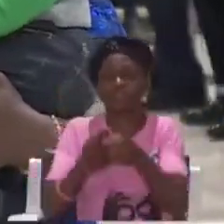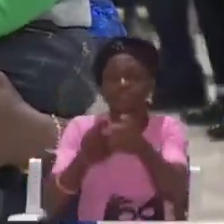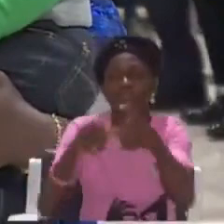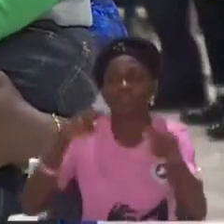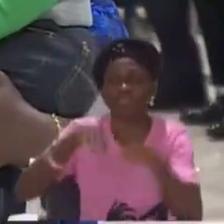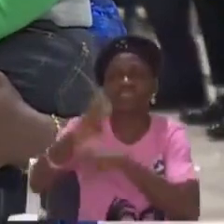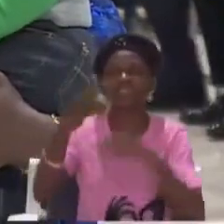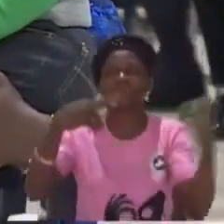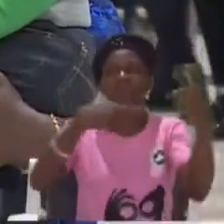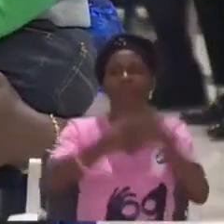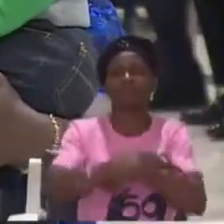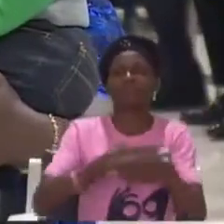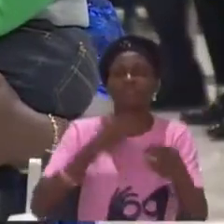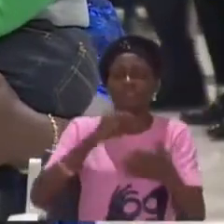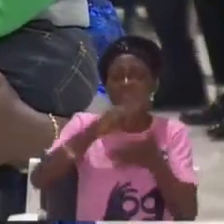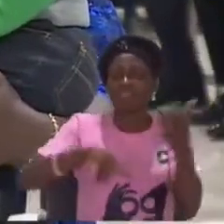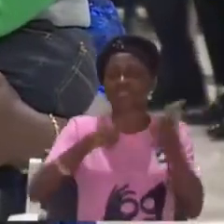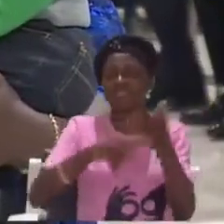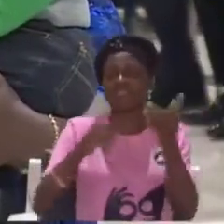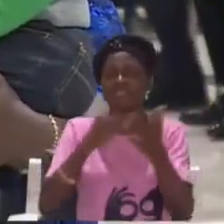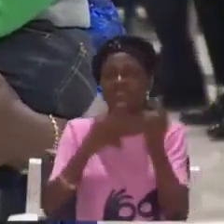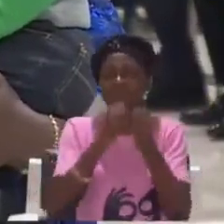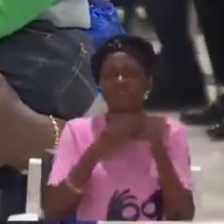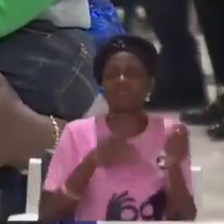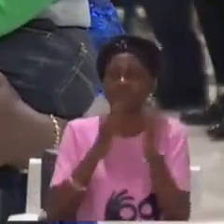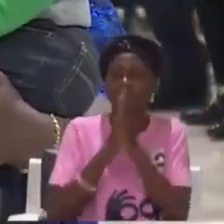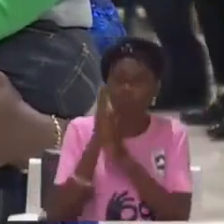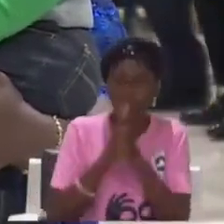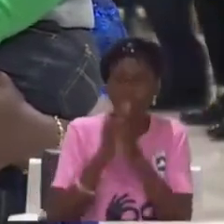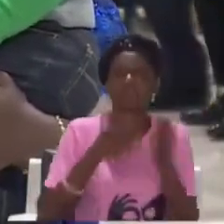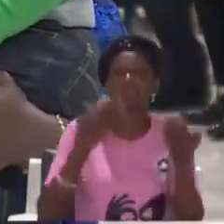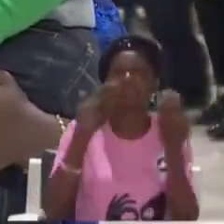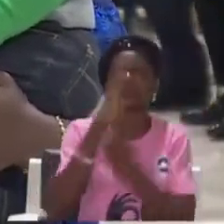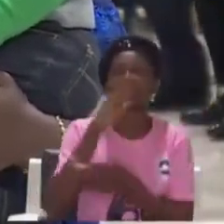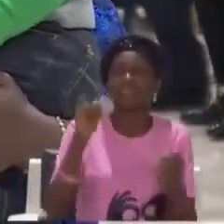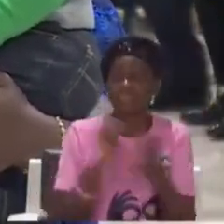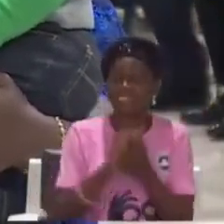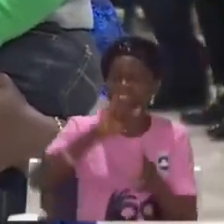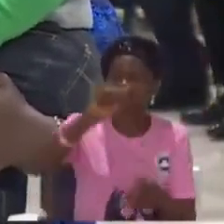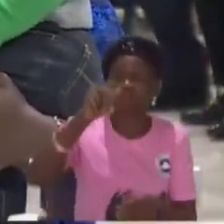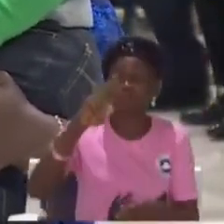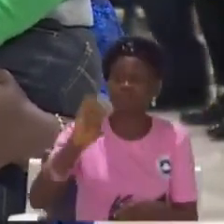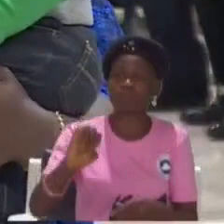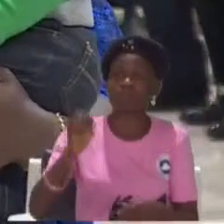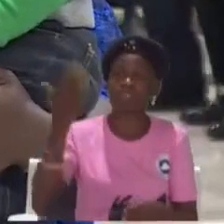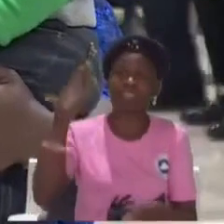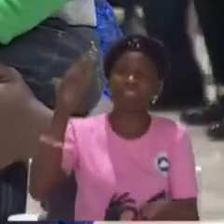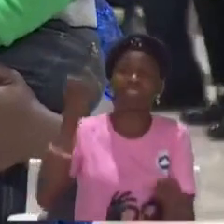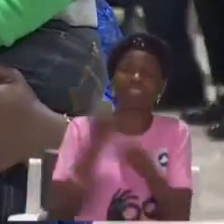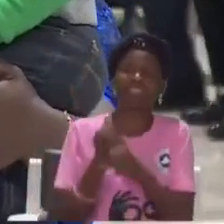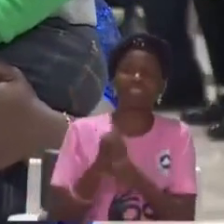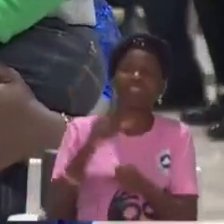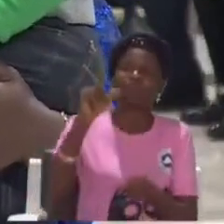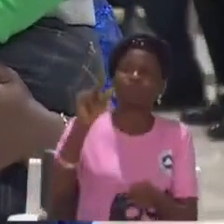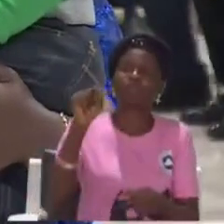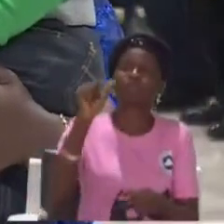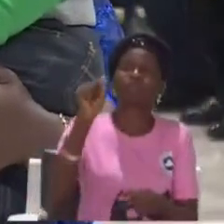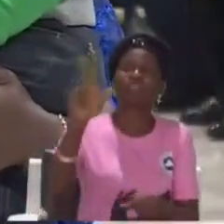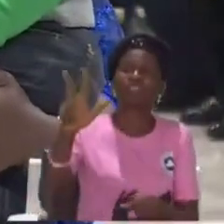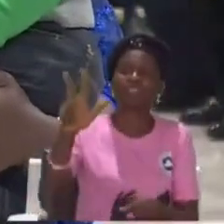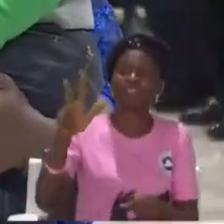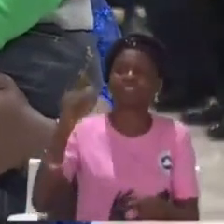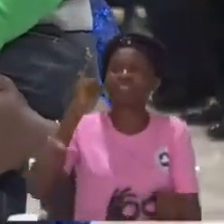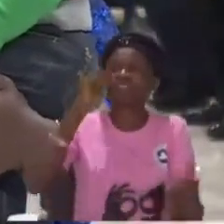room. And we read it together and prayed and thanked God. That June last year, 2023,